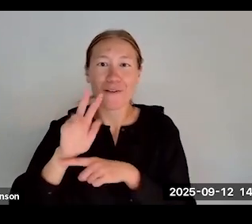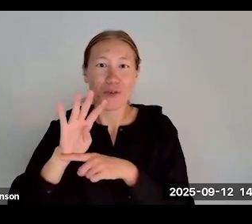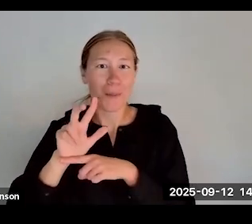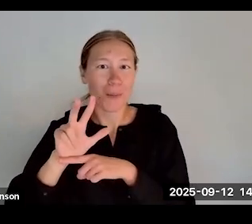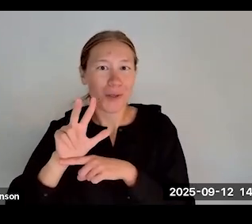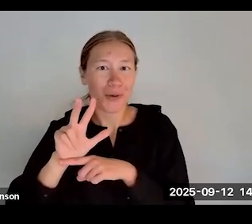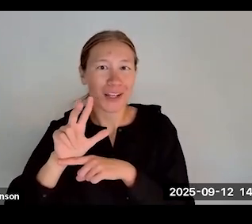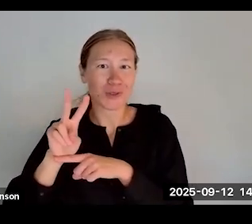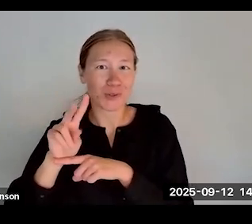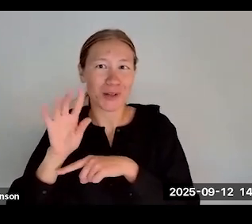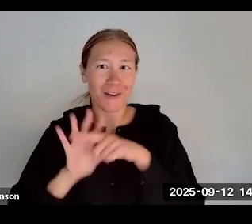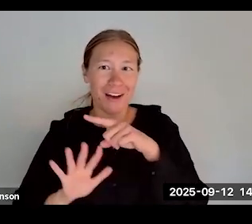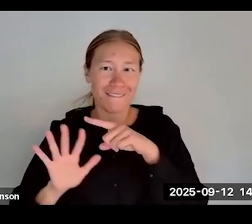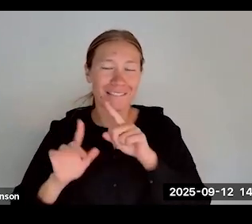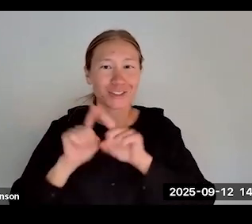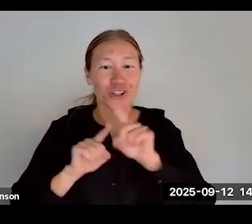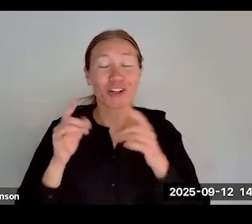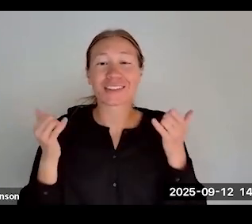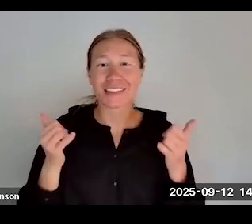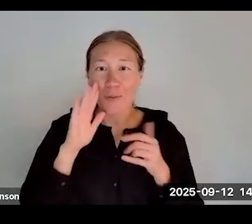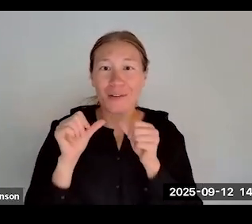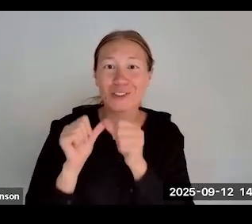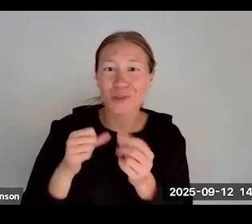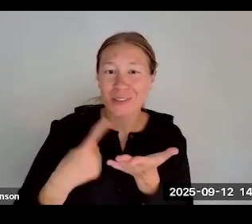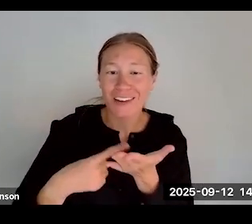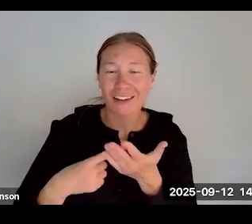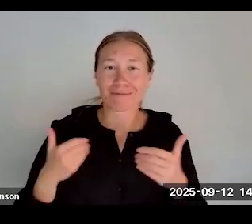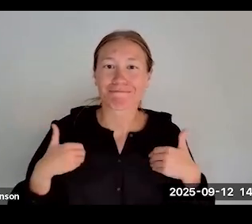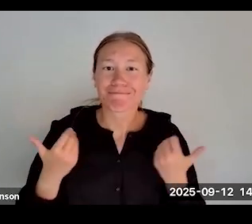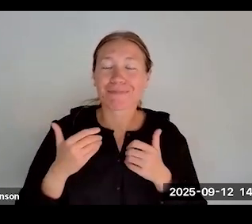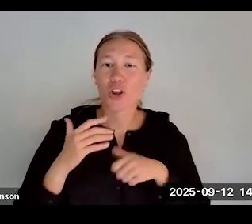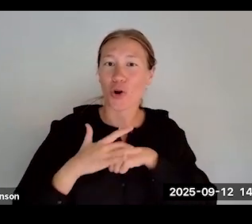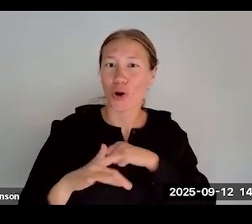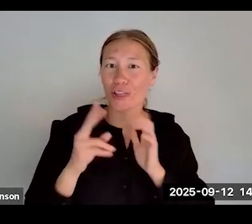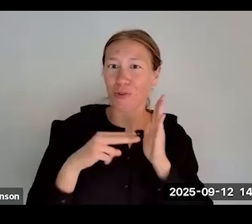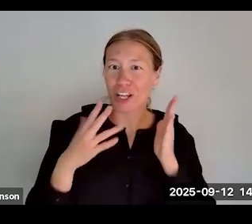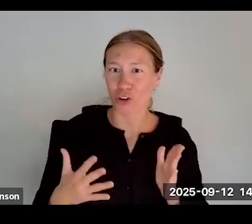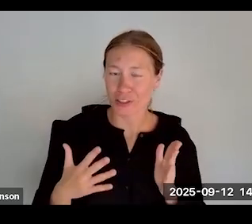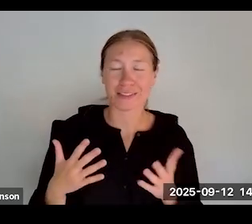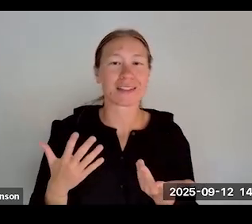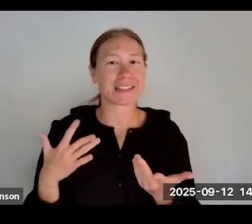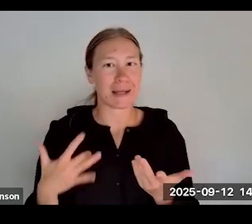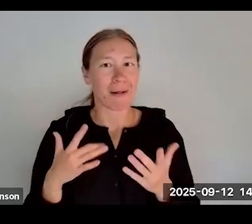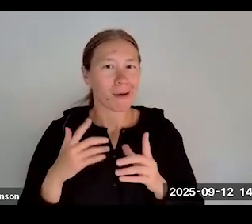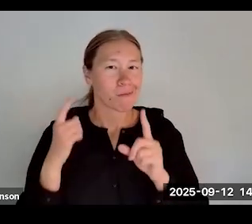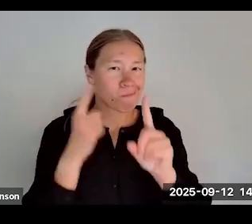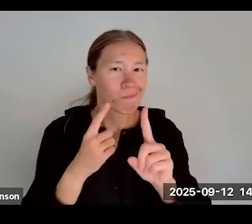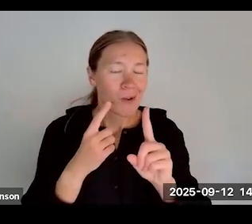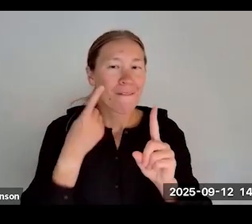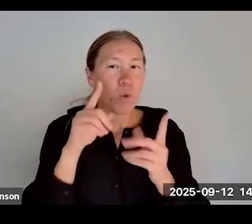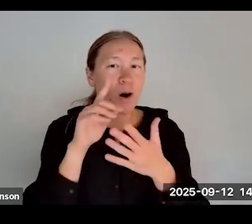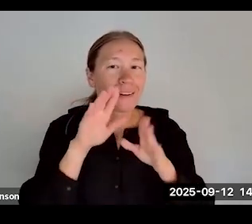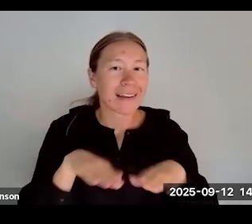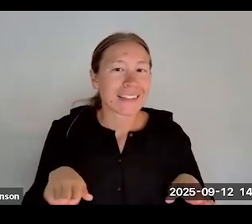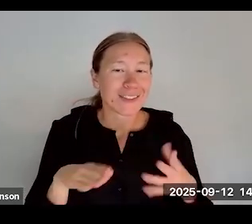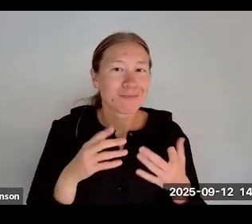All right, now let's move on to early readers. Early readers are books designed for children who are just starting to read independently